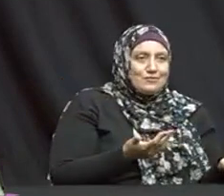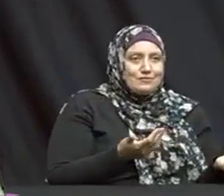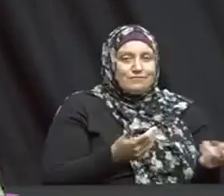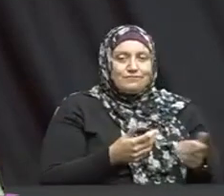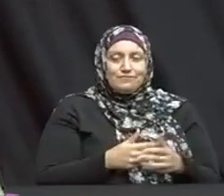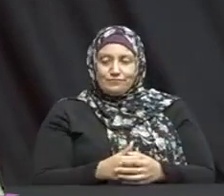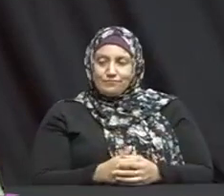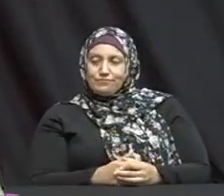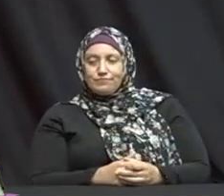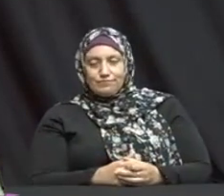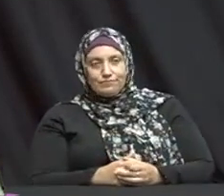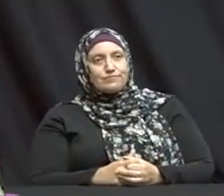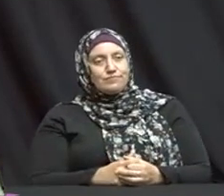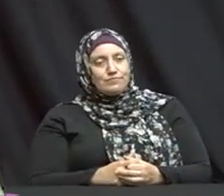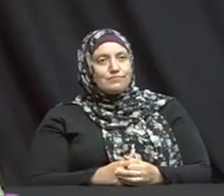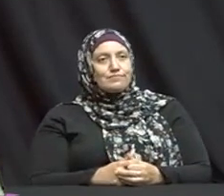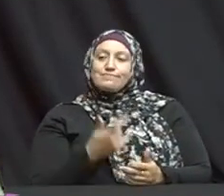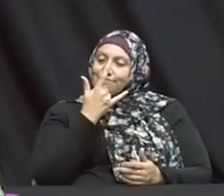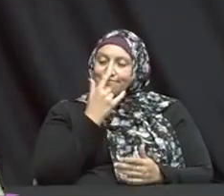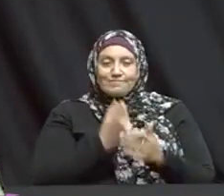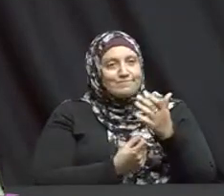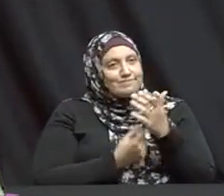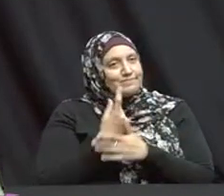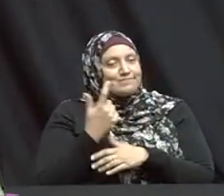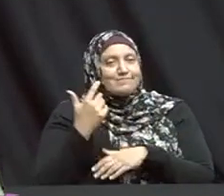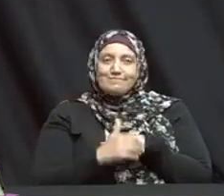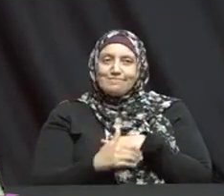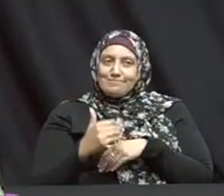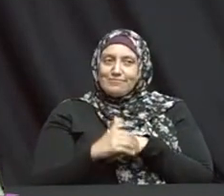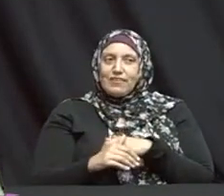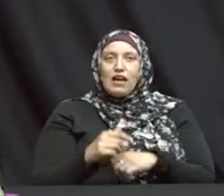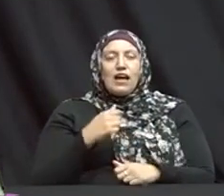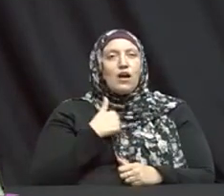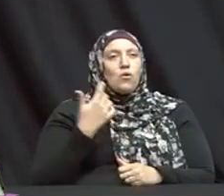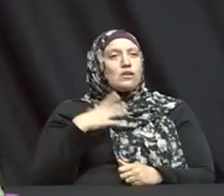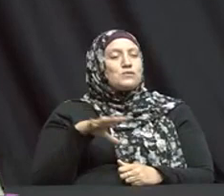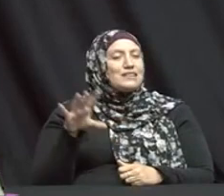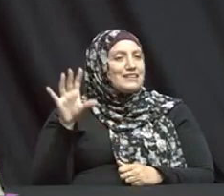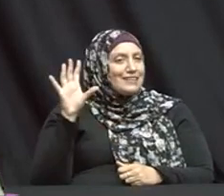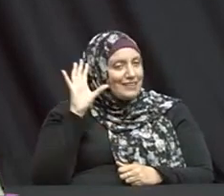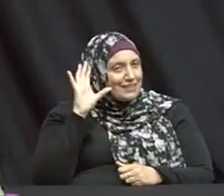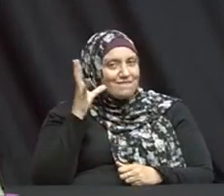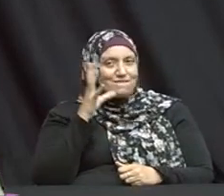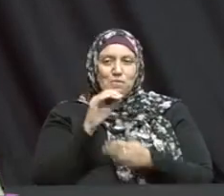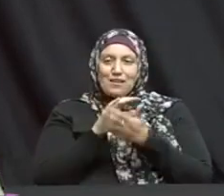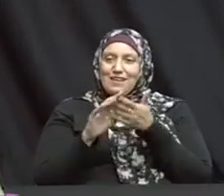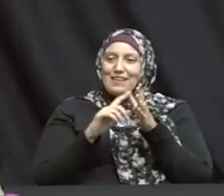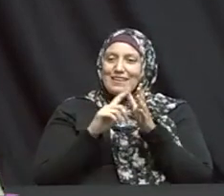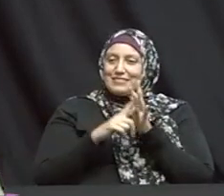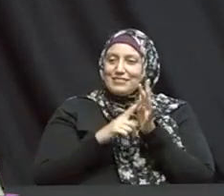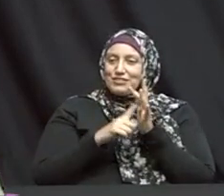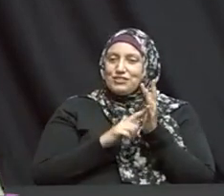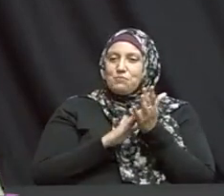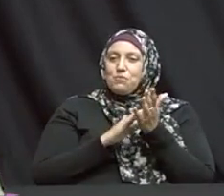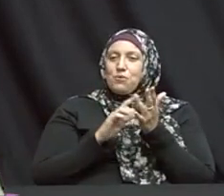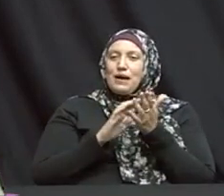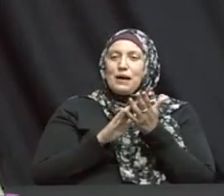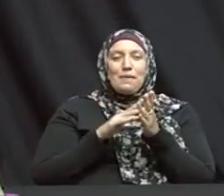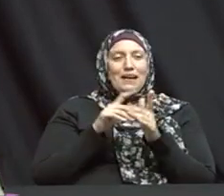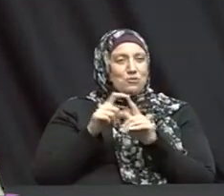Possibilities of such challenges, unfortunately, are always there. I wanted to hear from Haj Muhammad, but I think he answered my question. So if at the